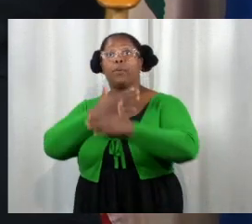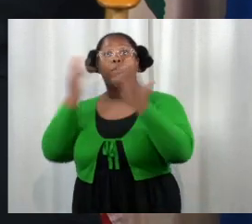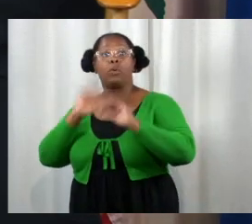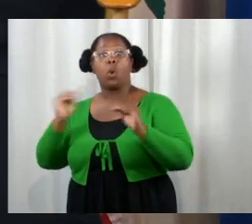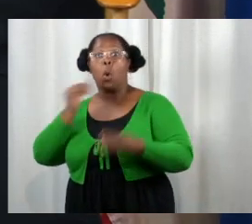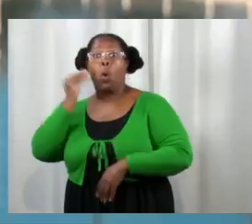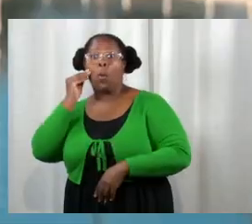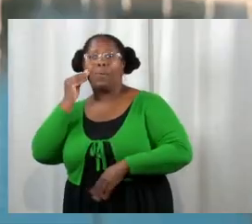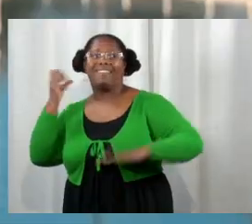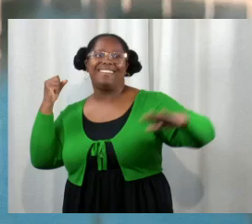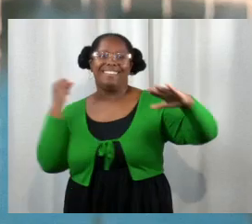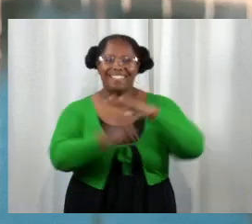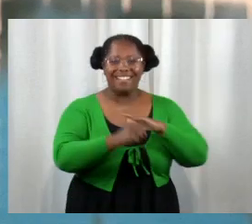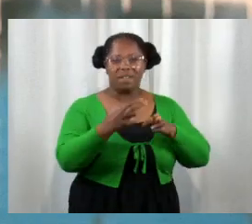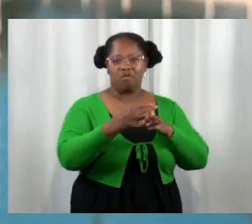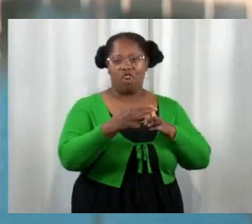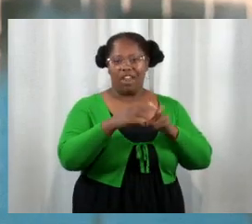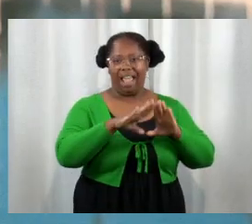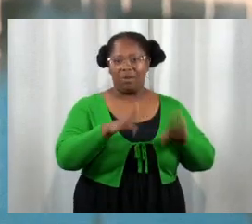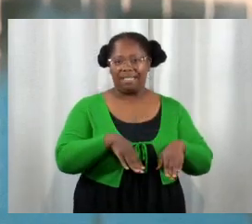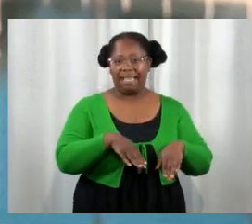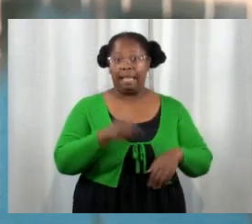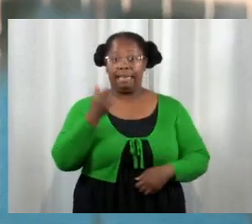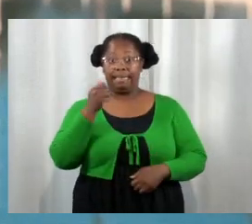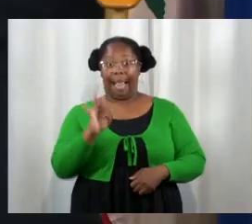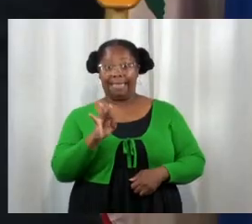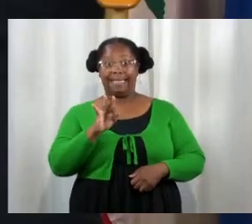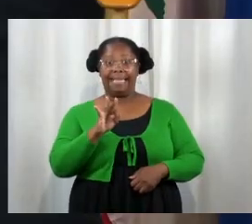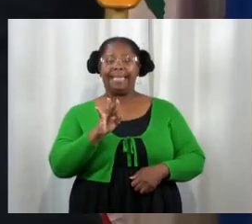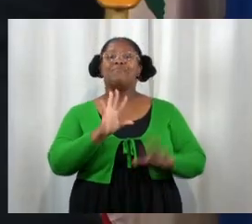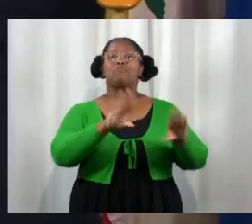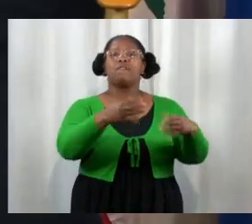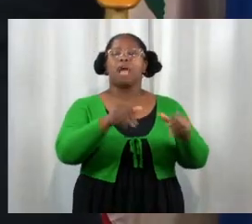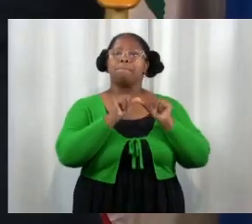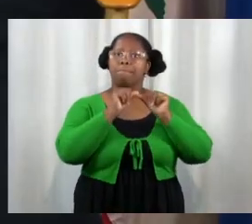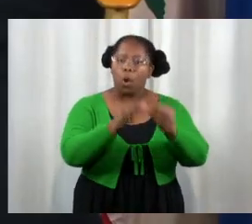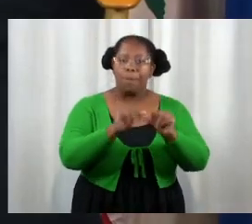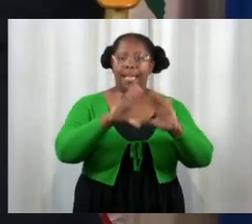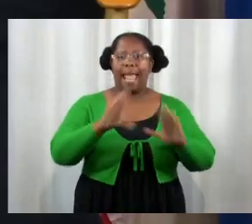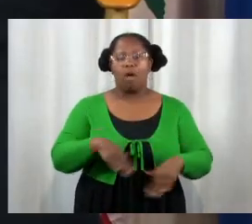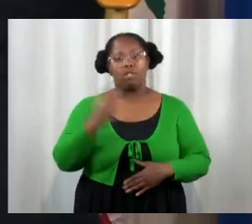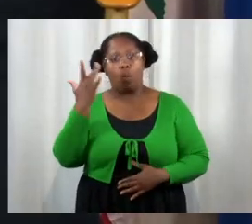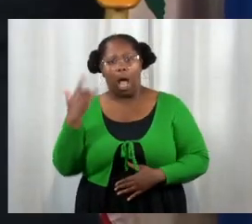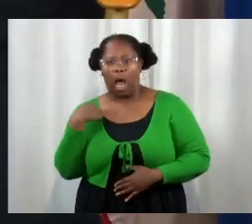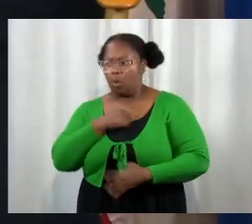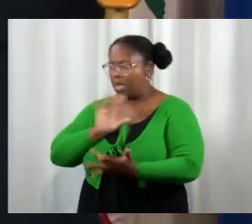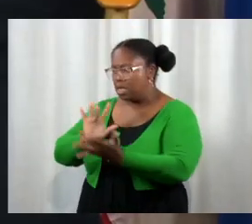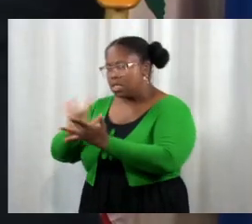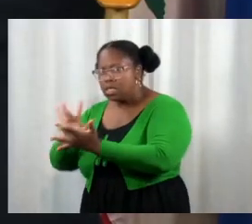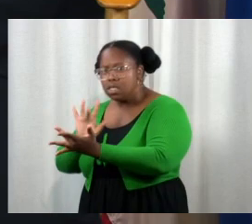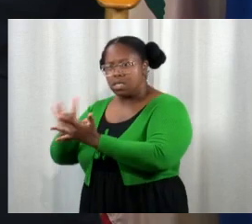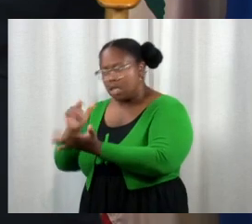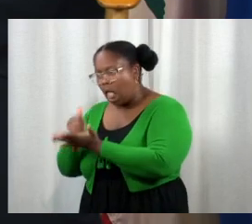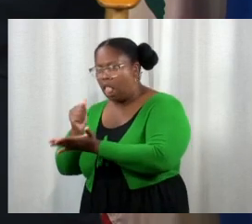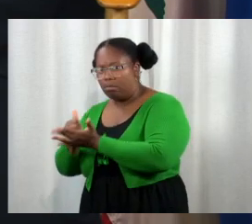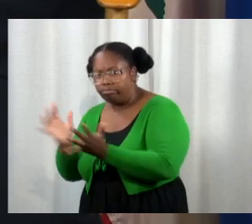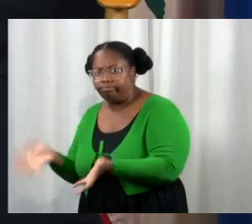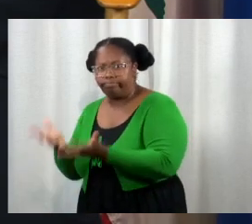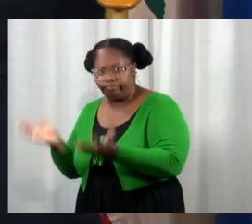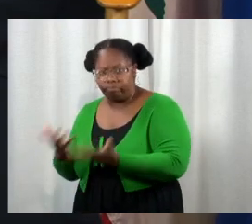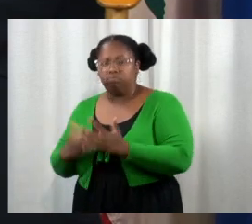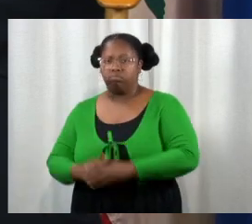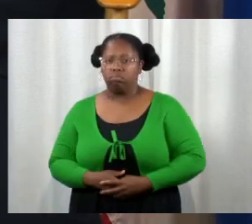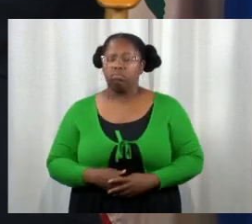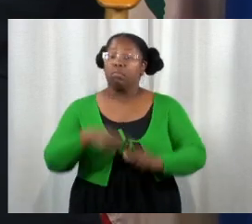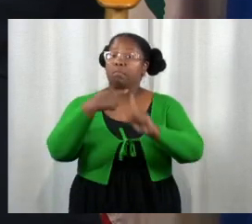temporary housing, and 19 have received permanent housing. Incredible. As part of those contacts that we make. We also have done